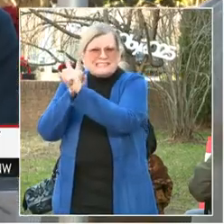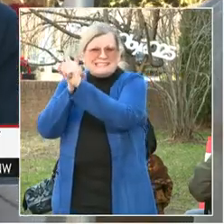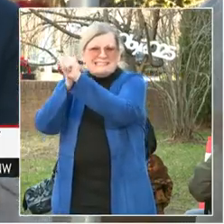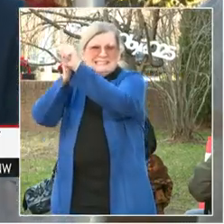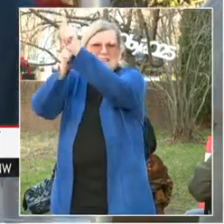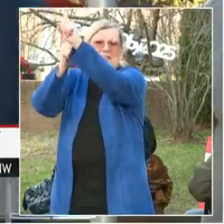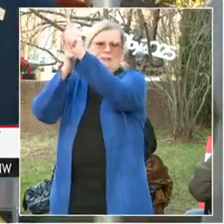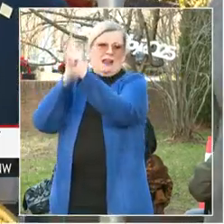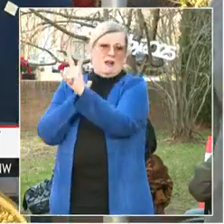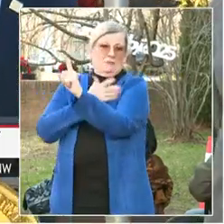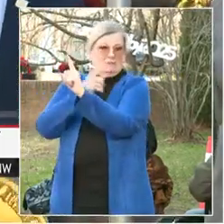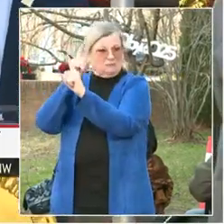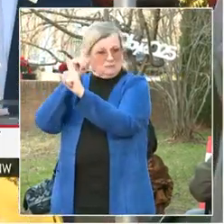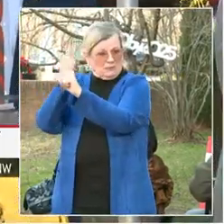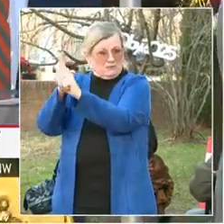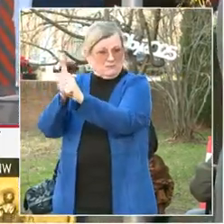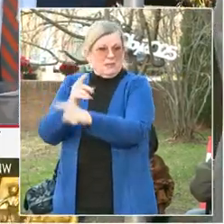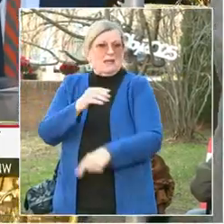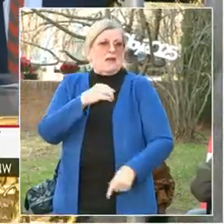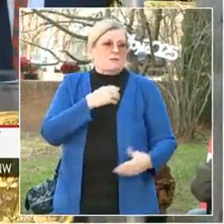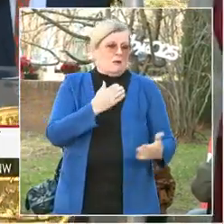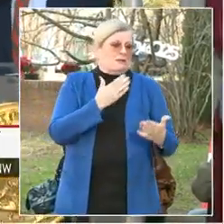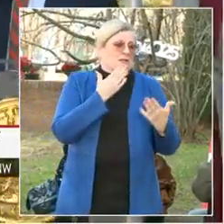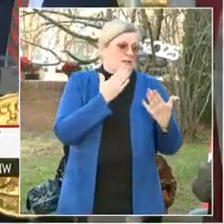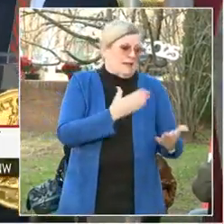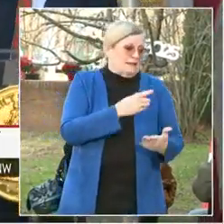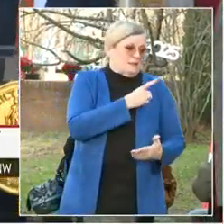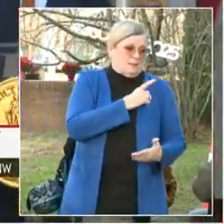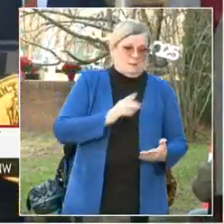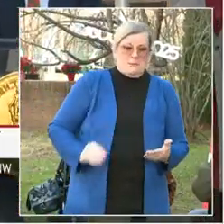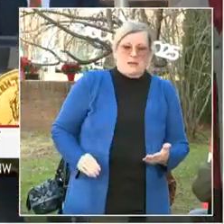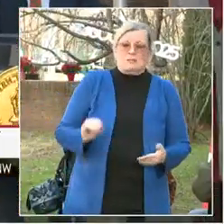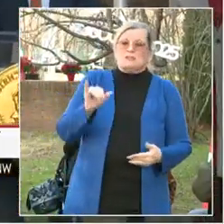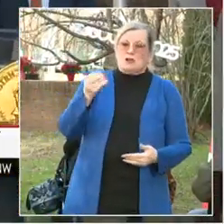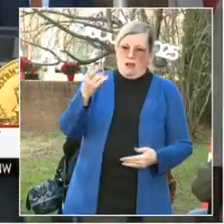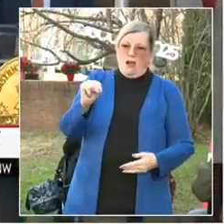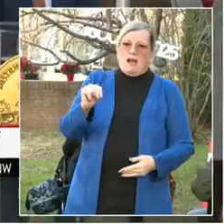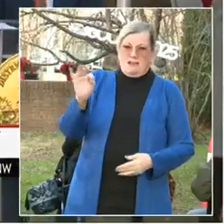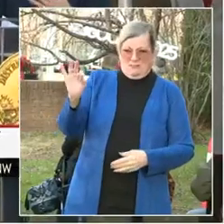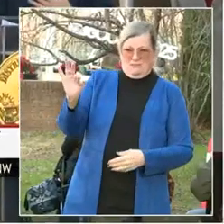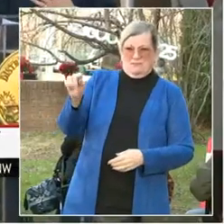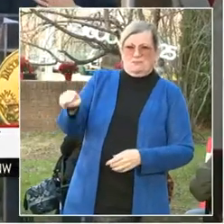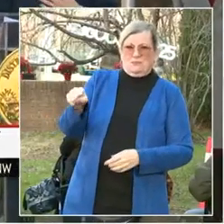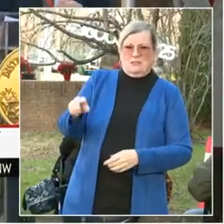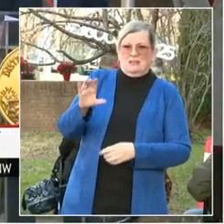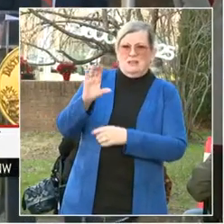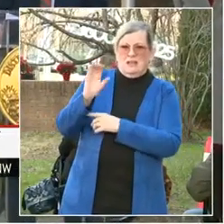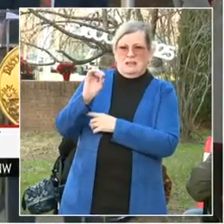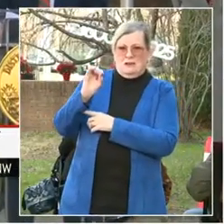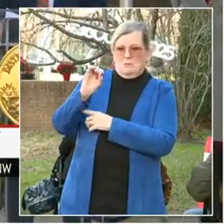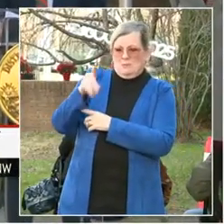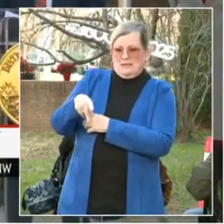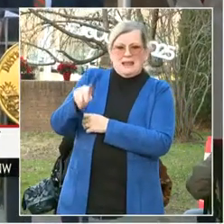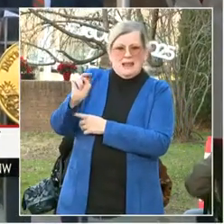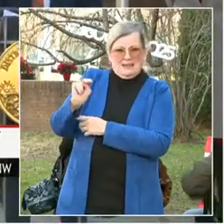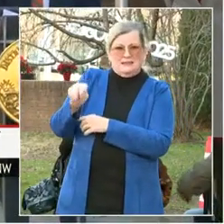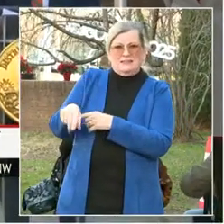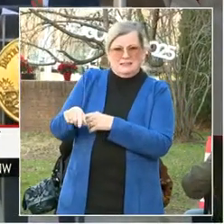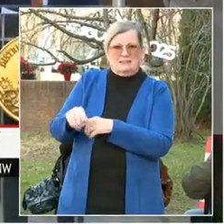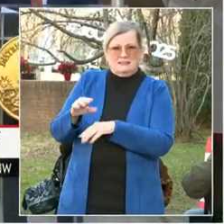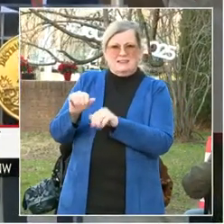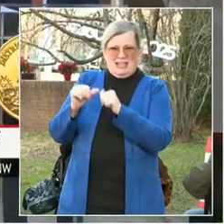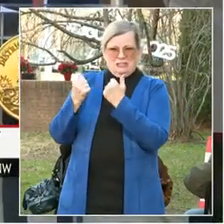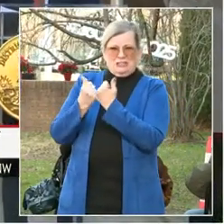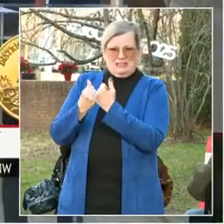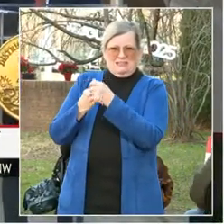and supporter for all of this housing work, who brought OP in as a housing agency, and who supported me personally in both of my roles in the Bowser